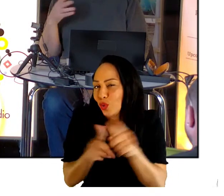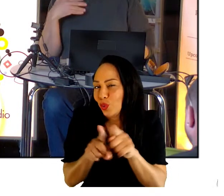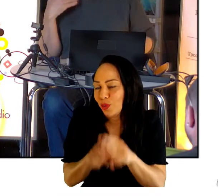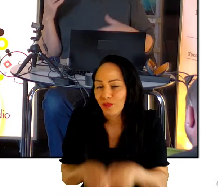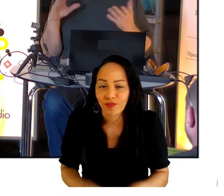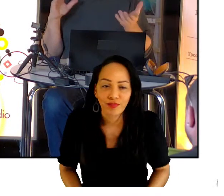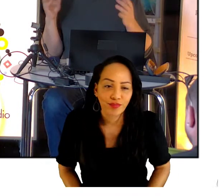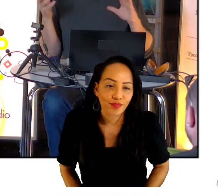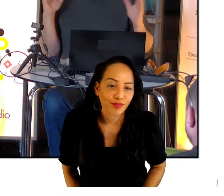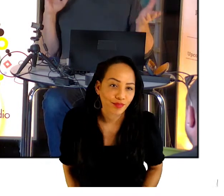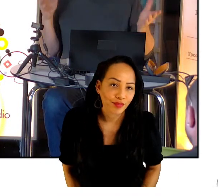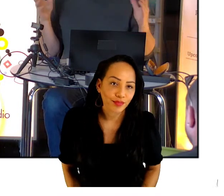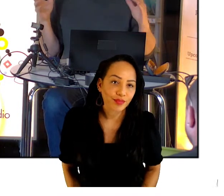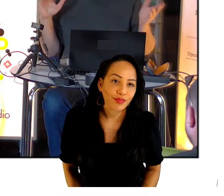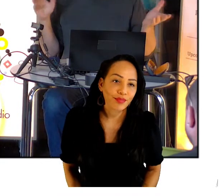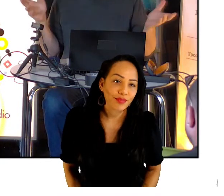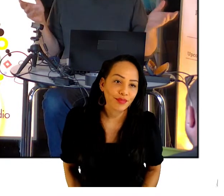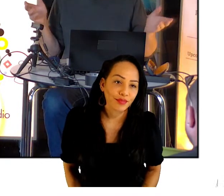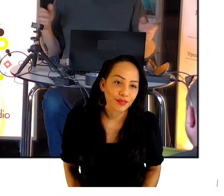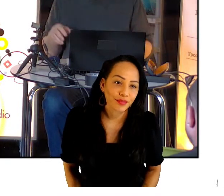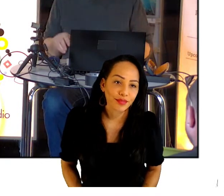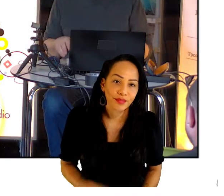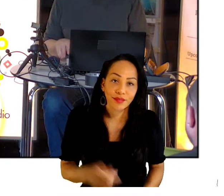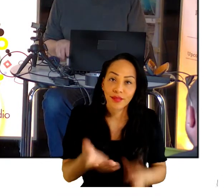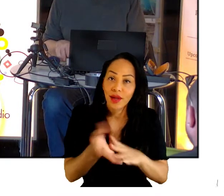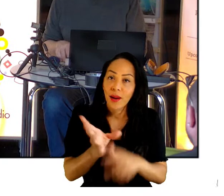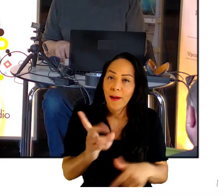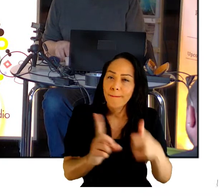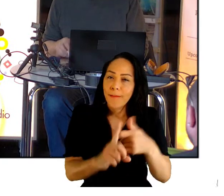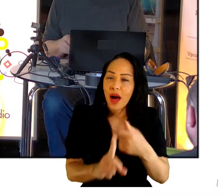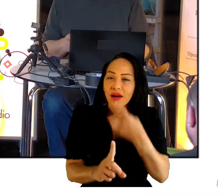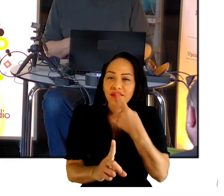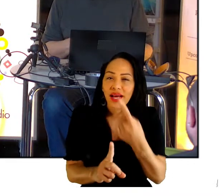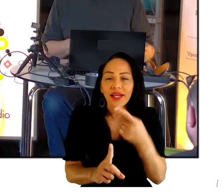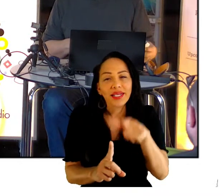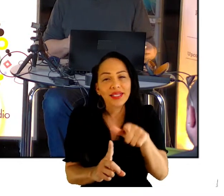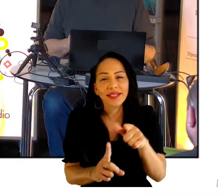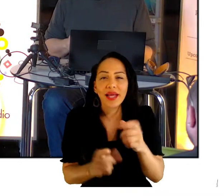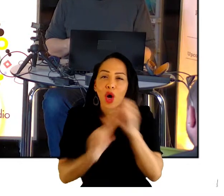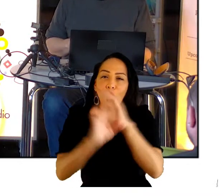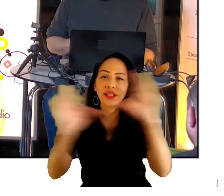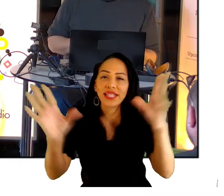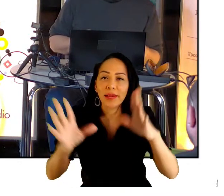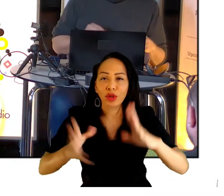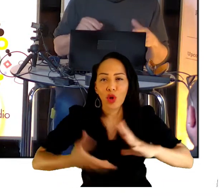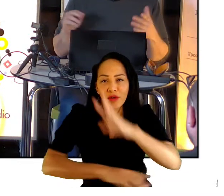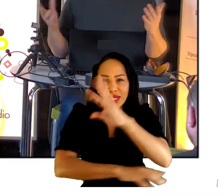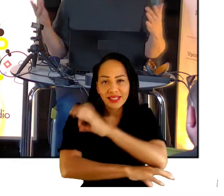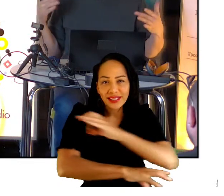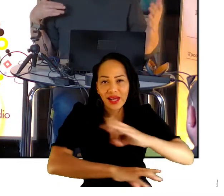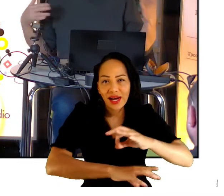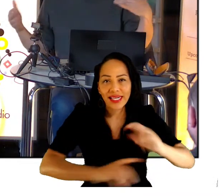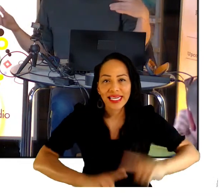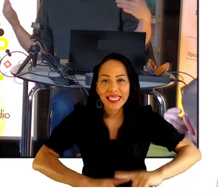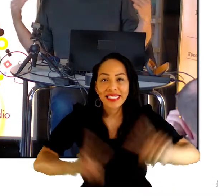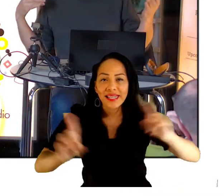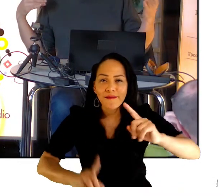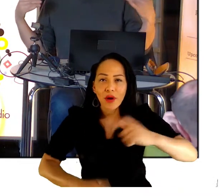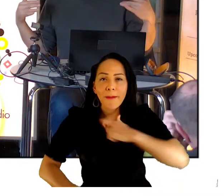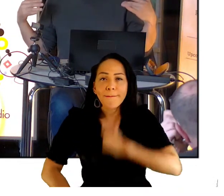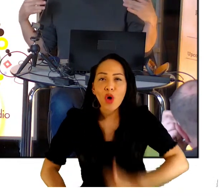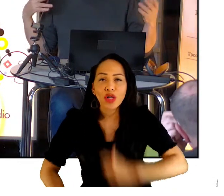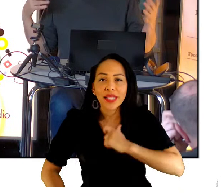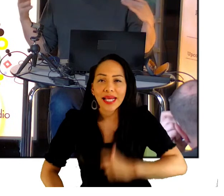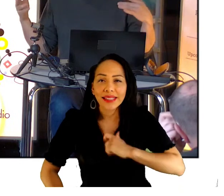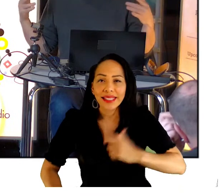we're talking about this the idea about curating multiple identities, but also, as Natalie mentioned, of multiple viewpoints. One of the things which we